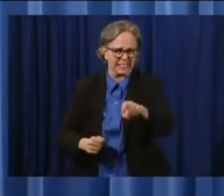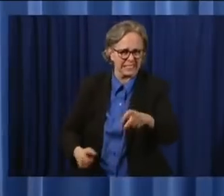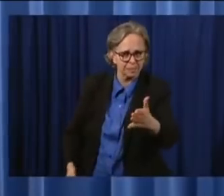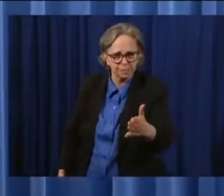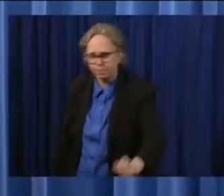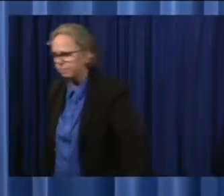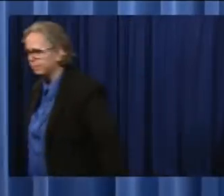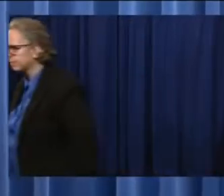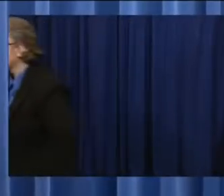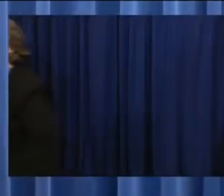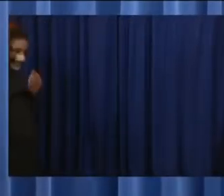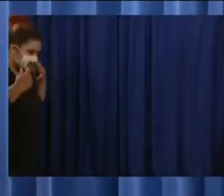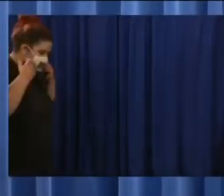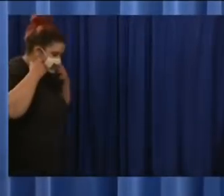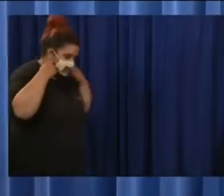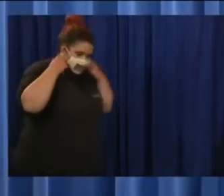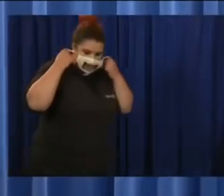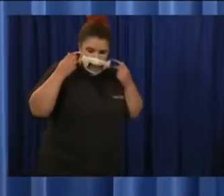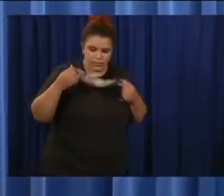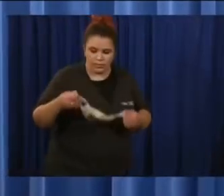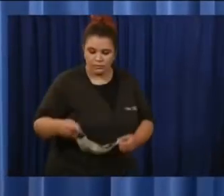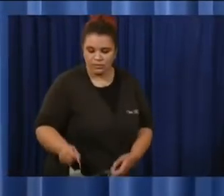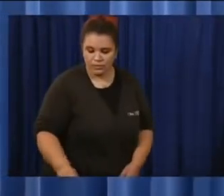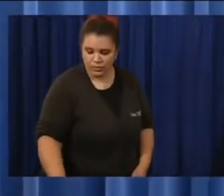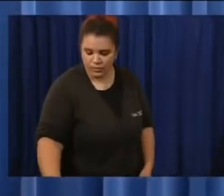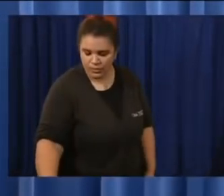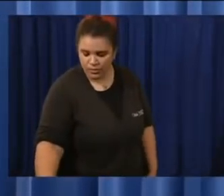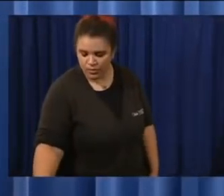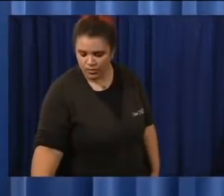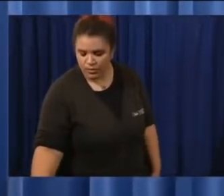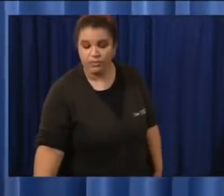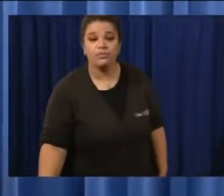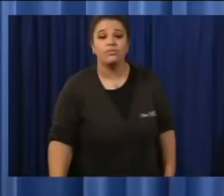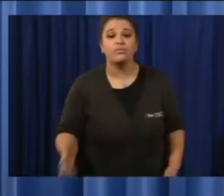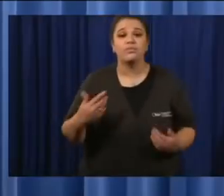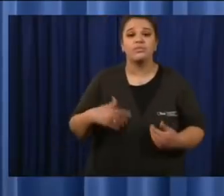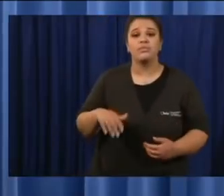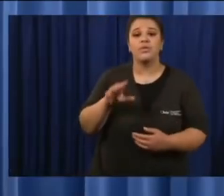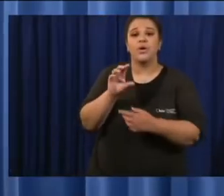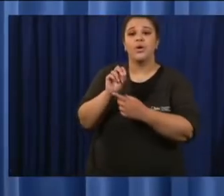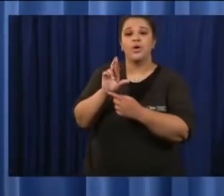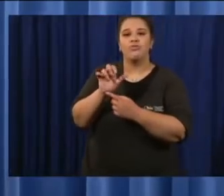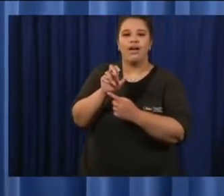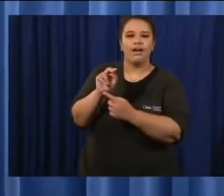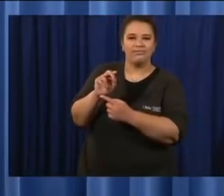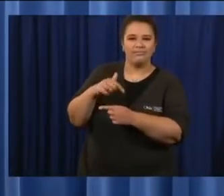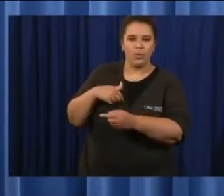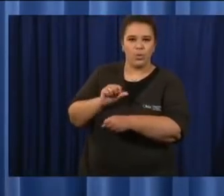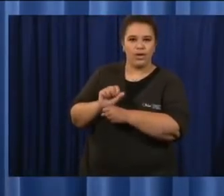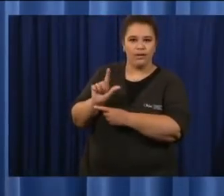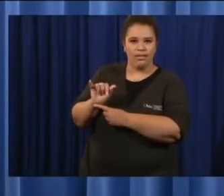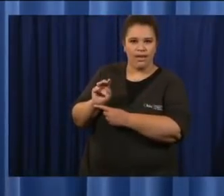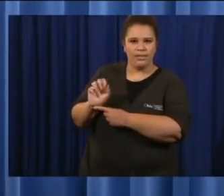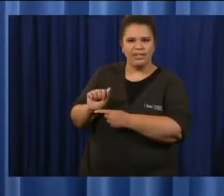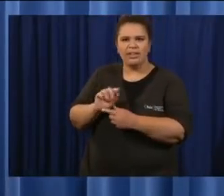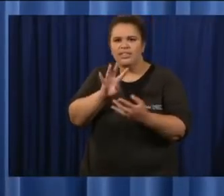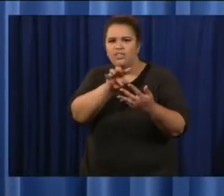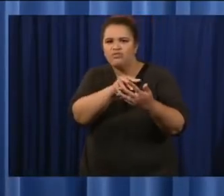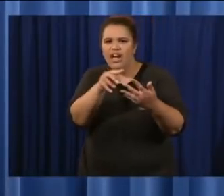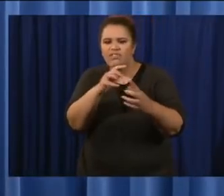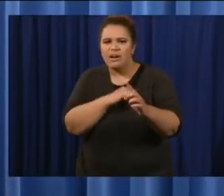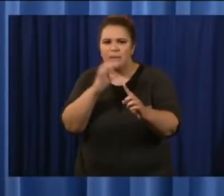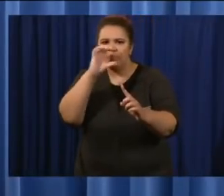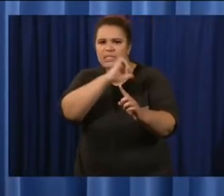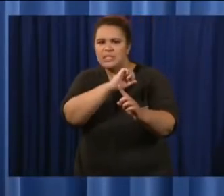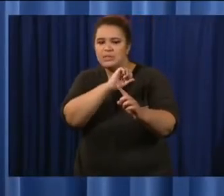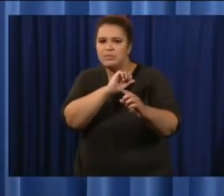Ron Hammy with WLIO in Lima. Either Governor or Dr. Acton, I first didn't get to see the graph. If we hit that target of 22,000 tests